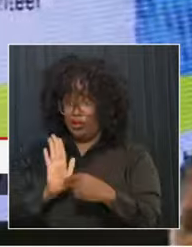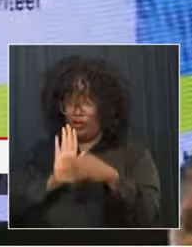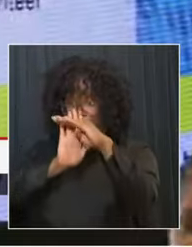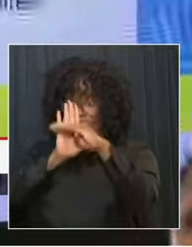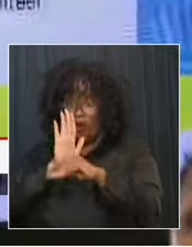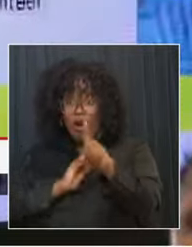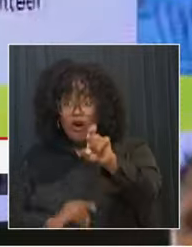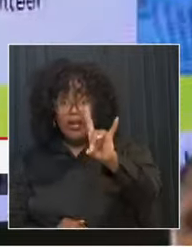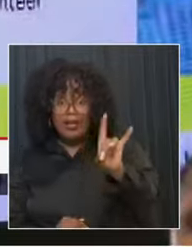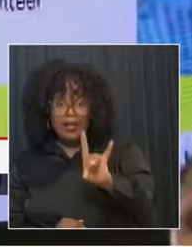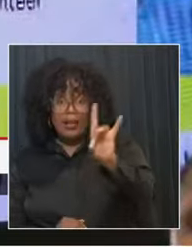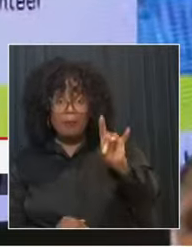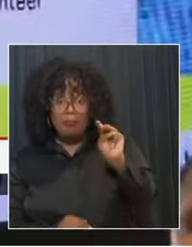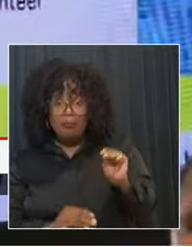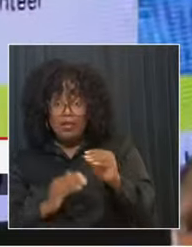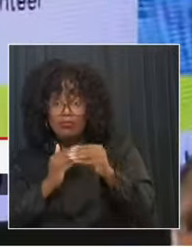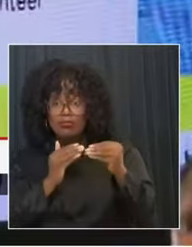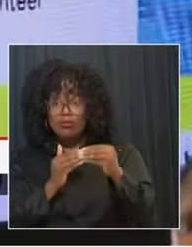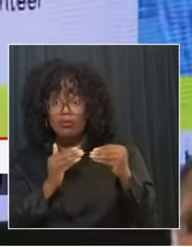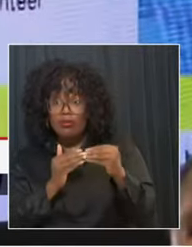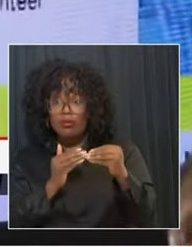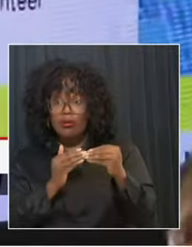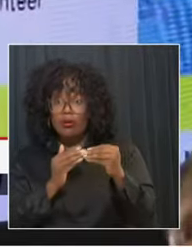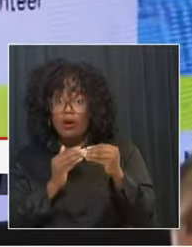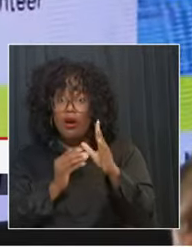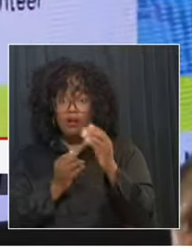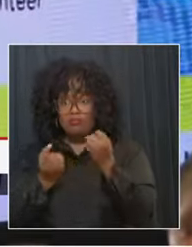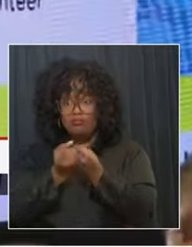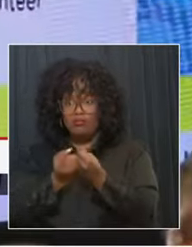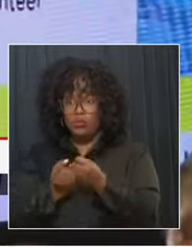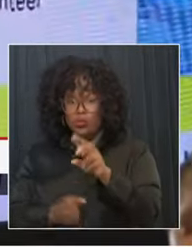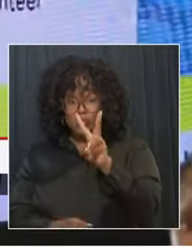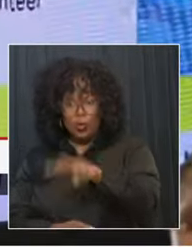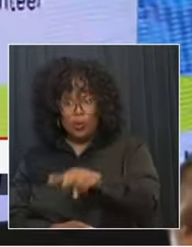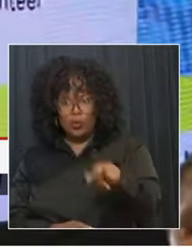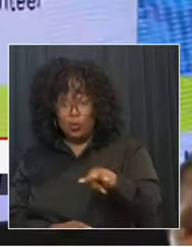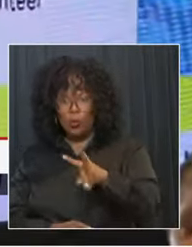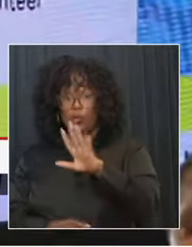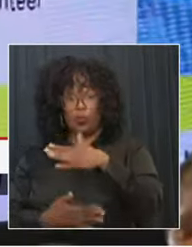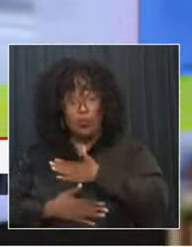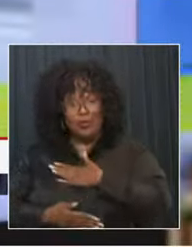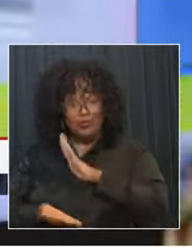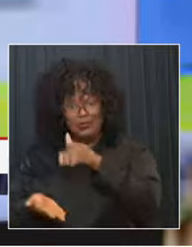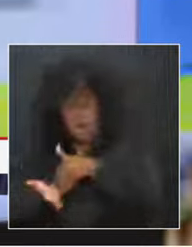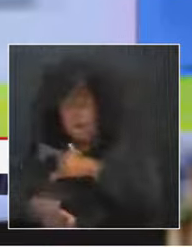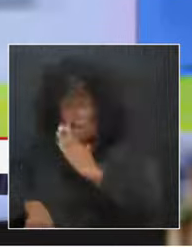support 22 recreation centers improvements.